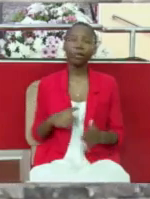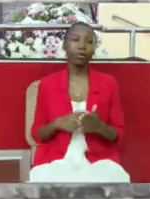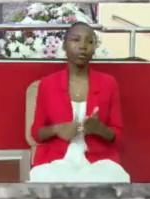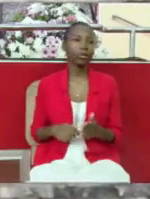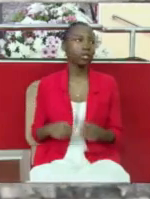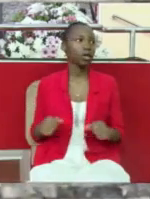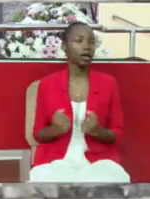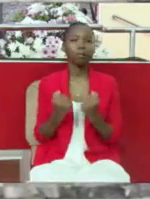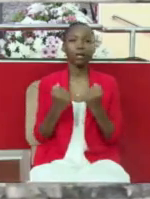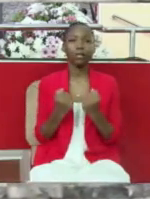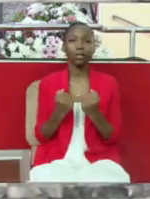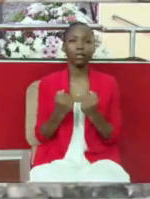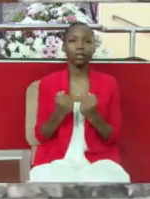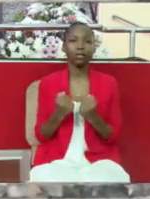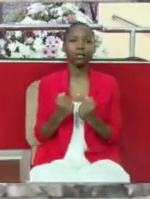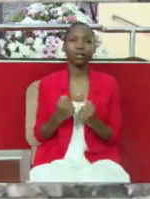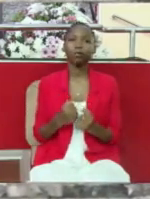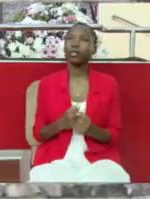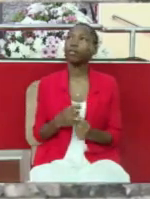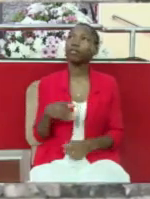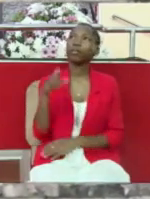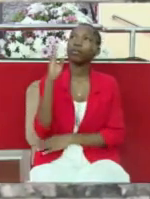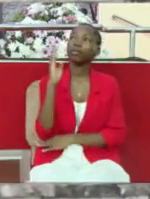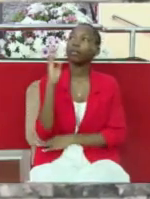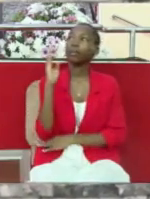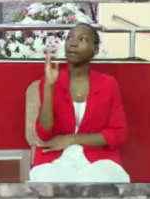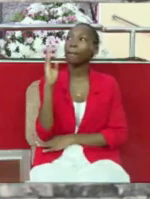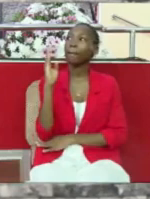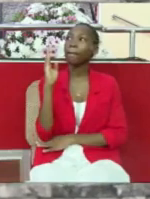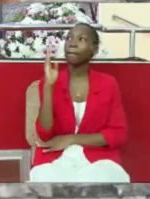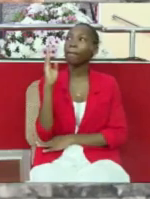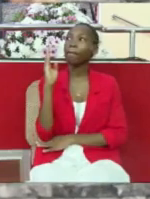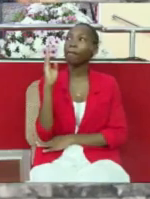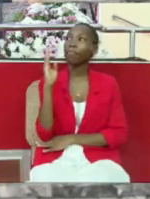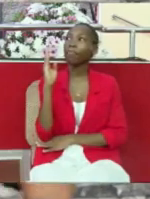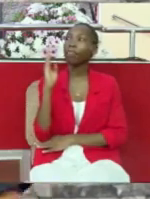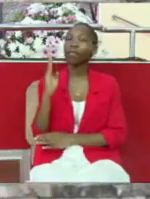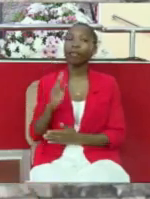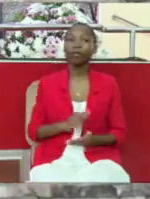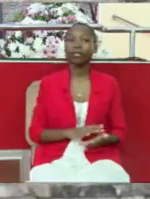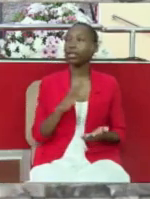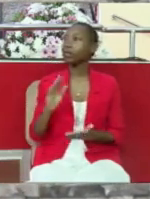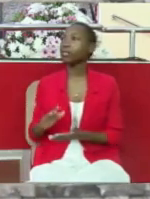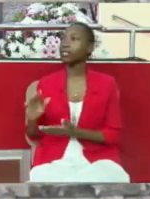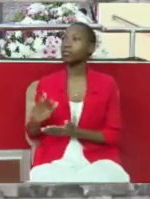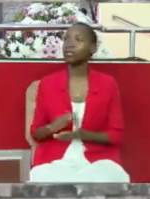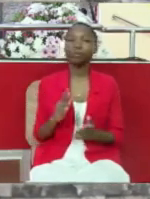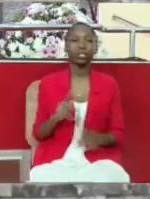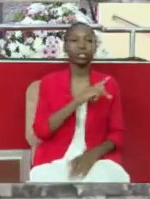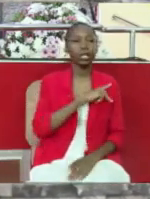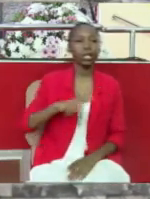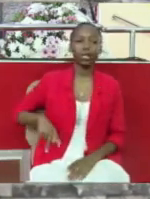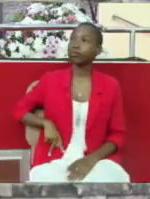They thought now he's coming to be king. So they were celebrating him to be king, walikuwa, but there are others that